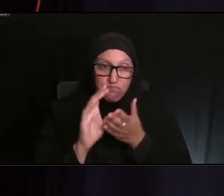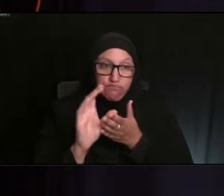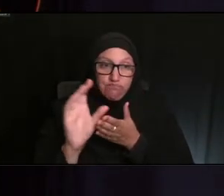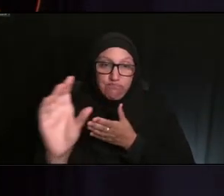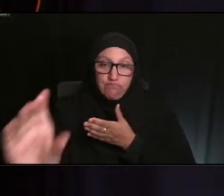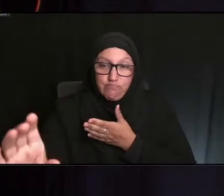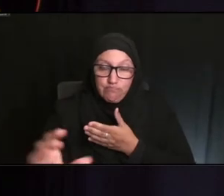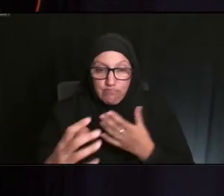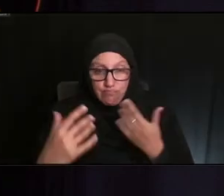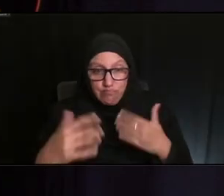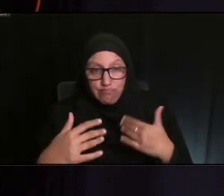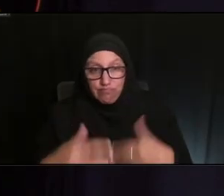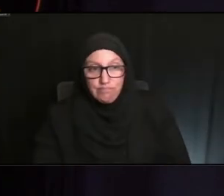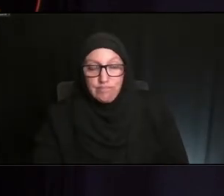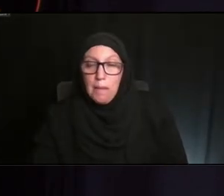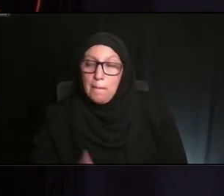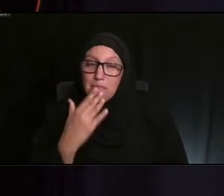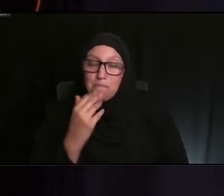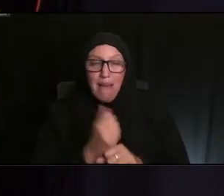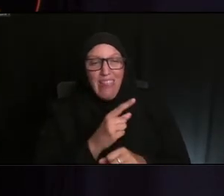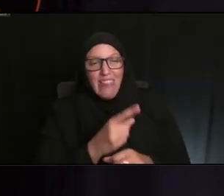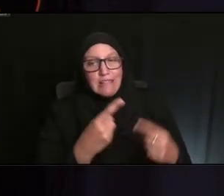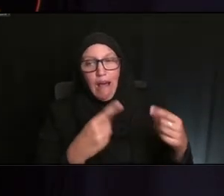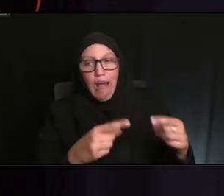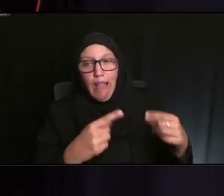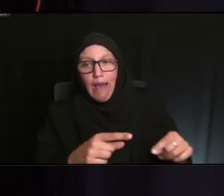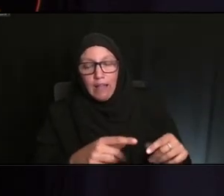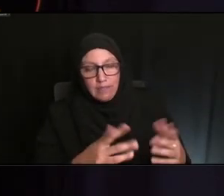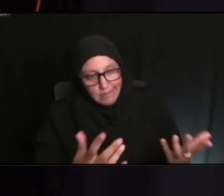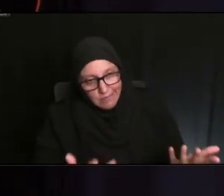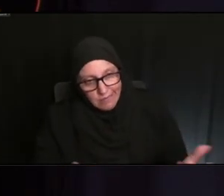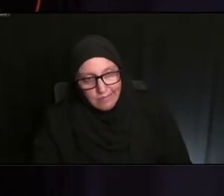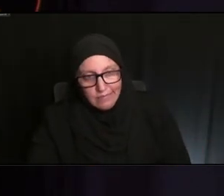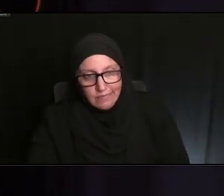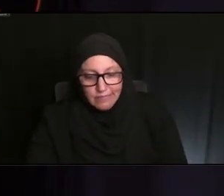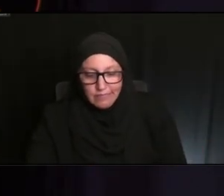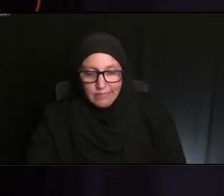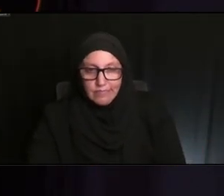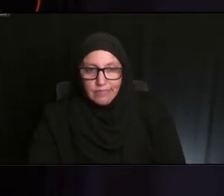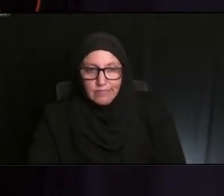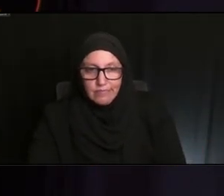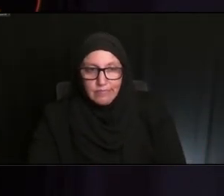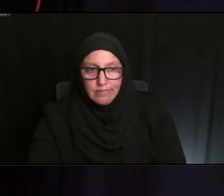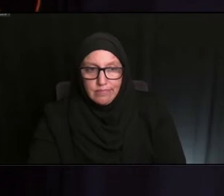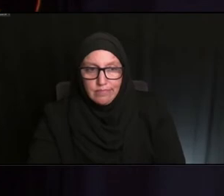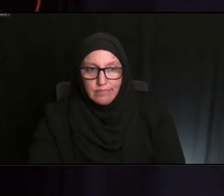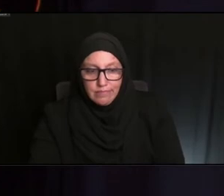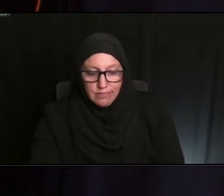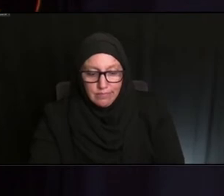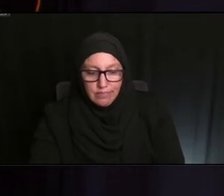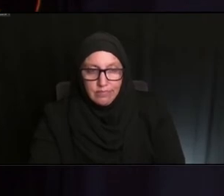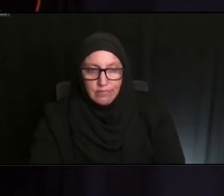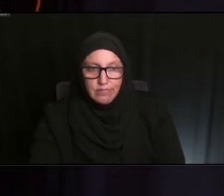You know, could you make this halal? You know, the British, a lot of the nursery rhymes, there's a history to them. You know,